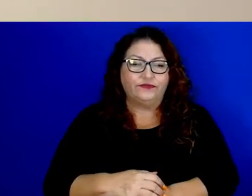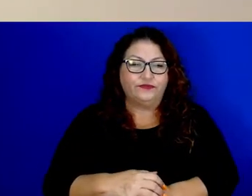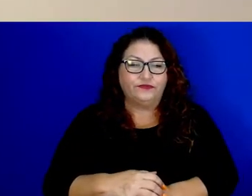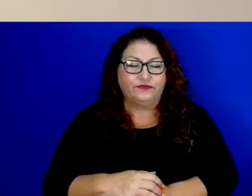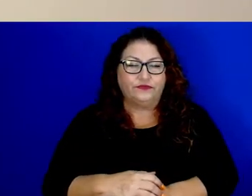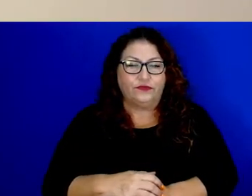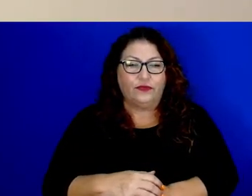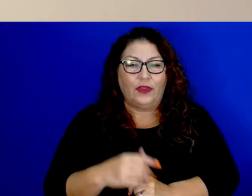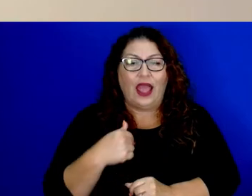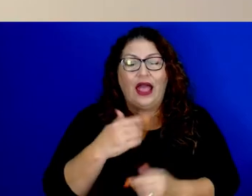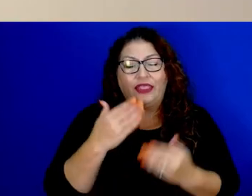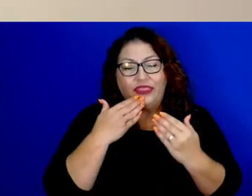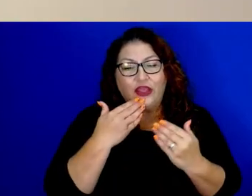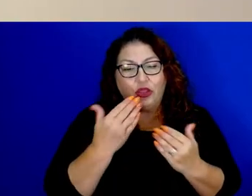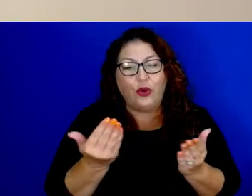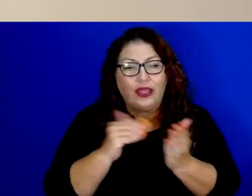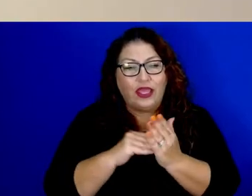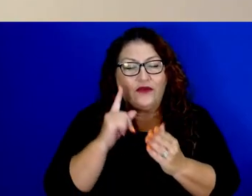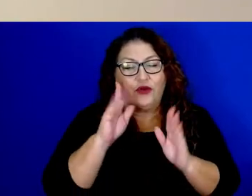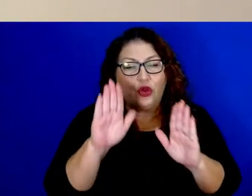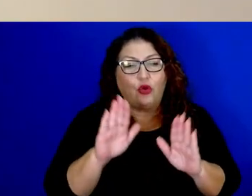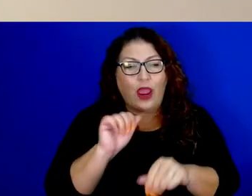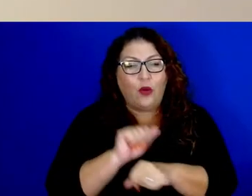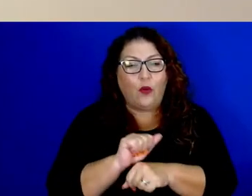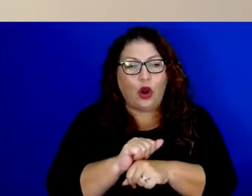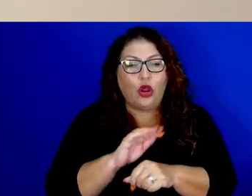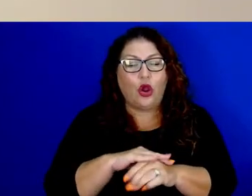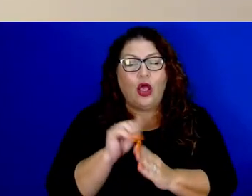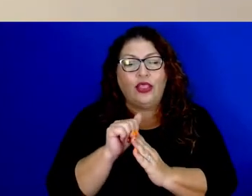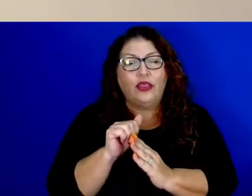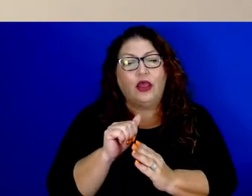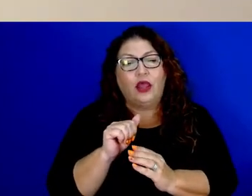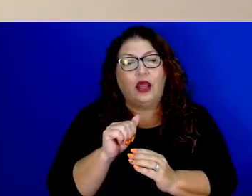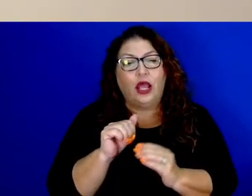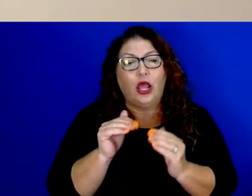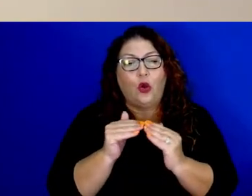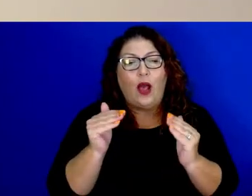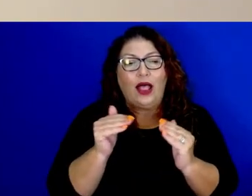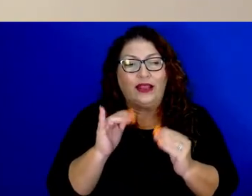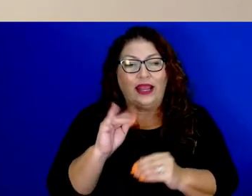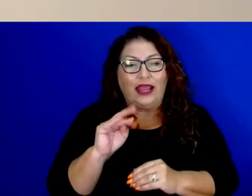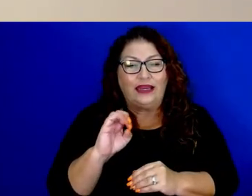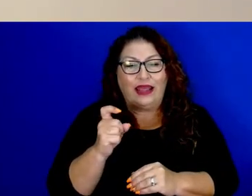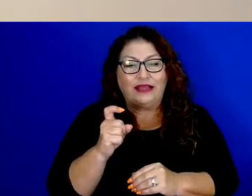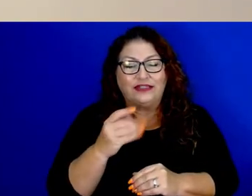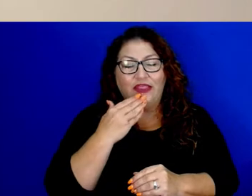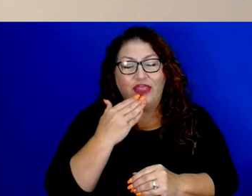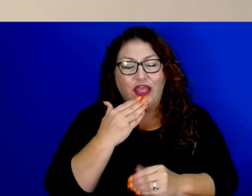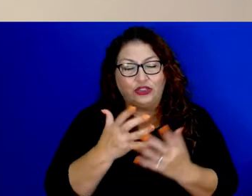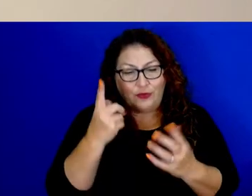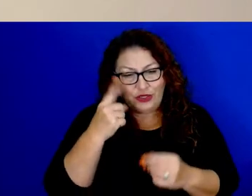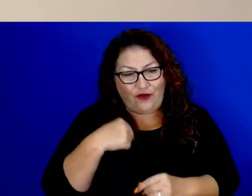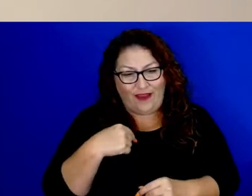for your great work on the Gender Equality Index, and thank you very much for having me here.